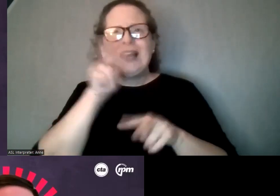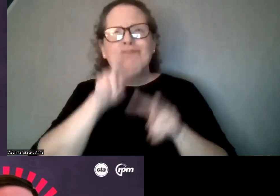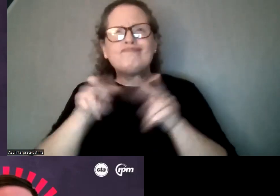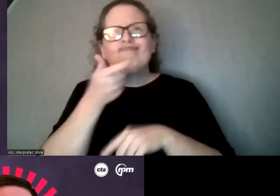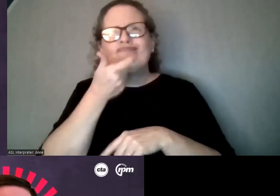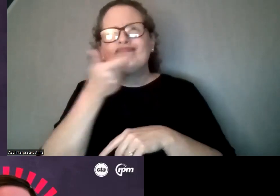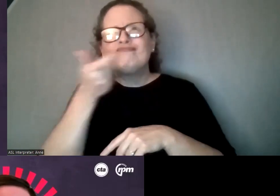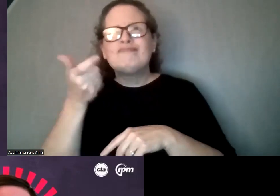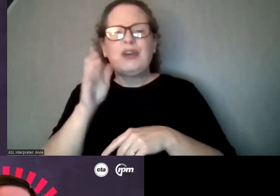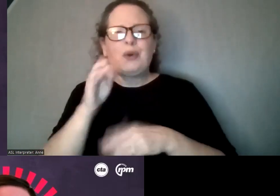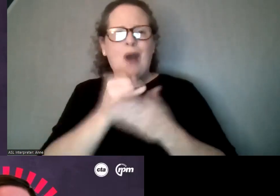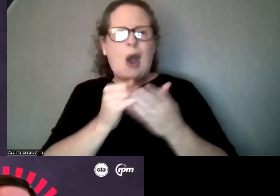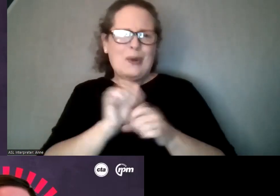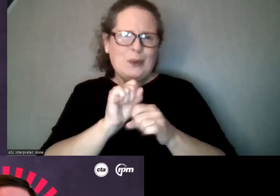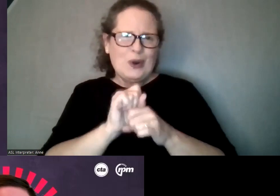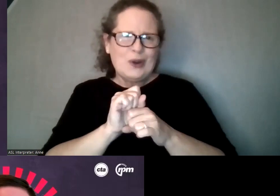artwork.